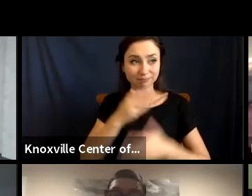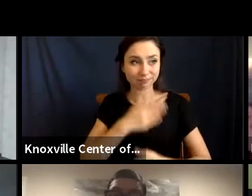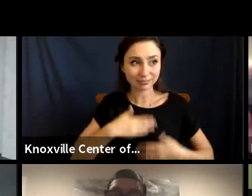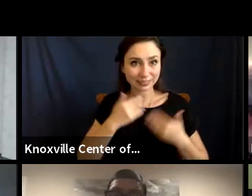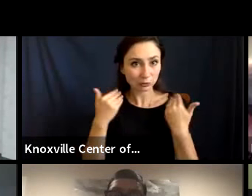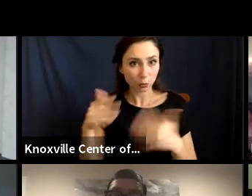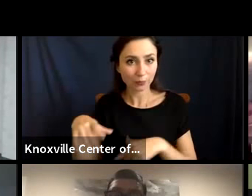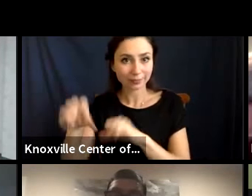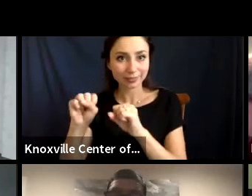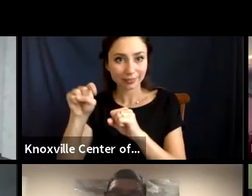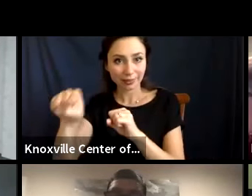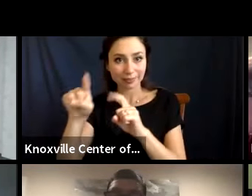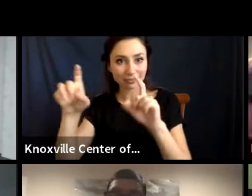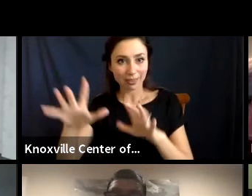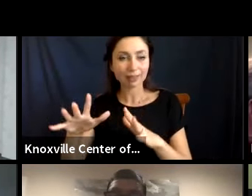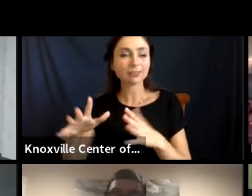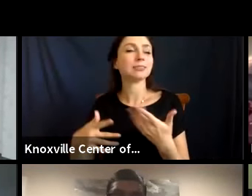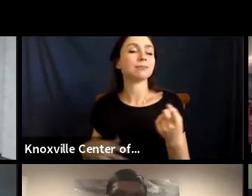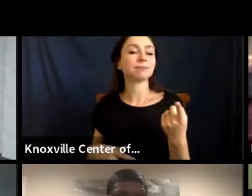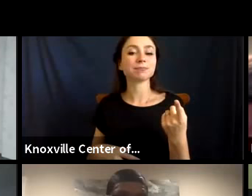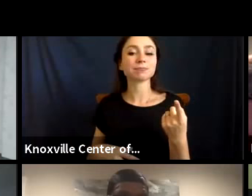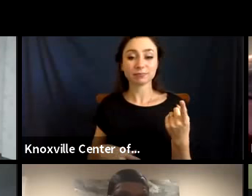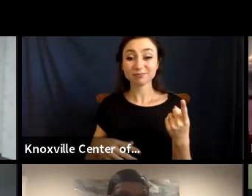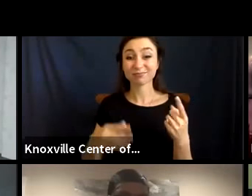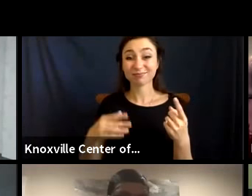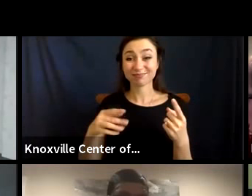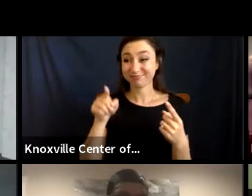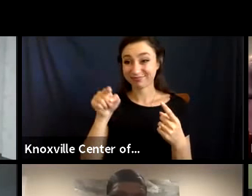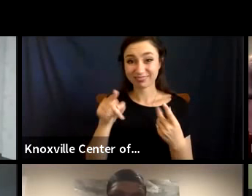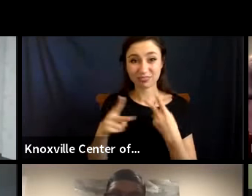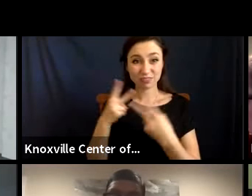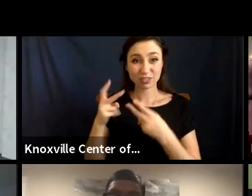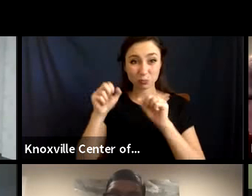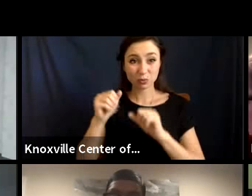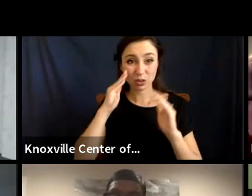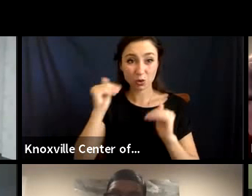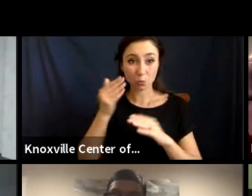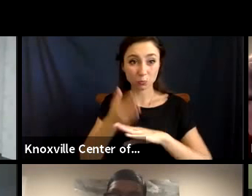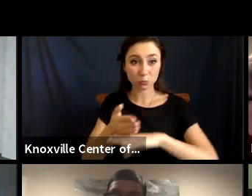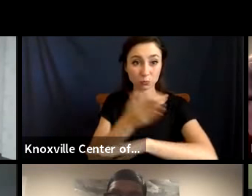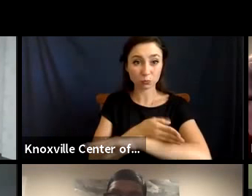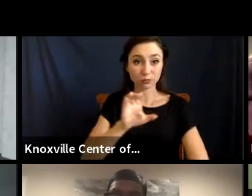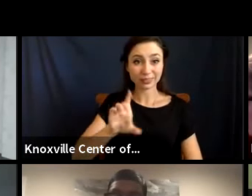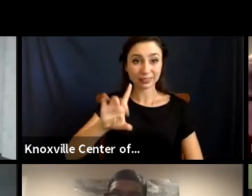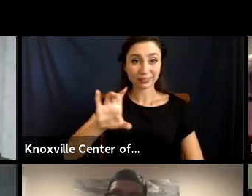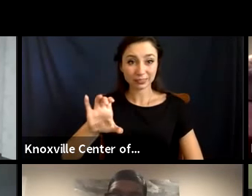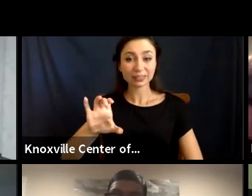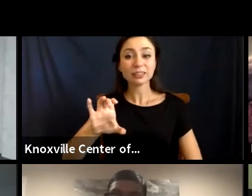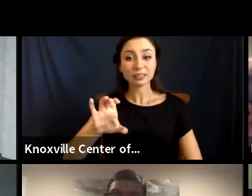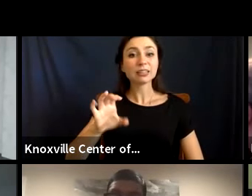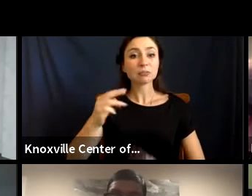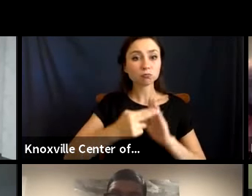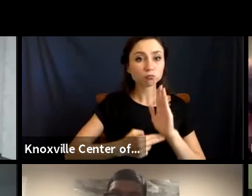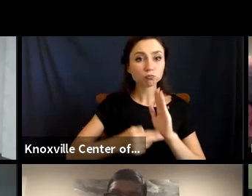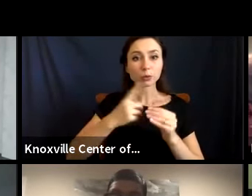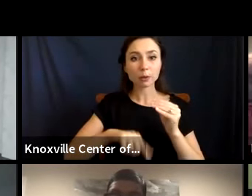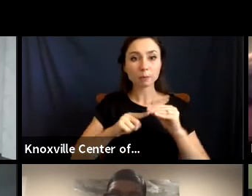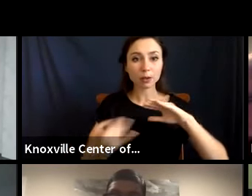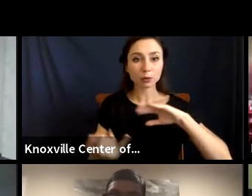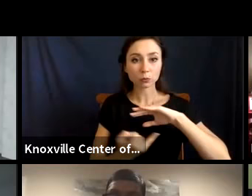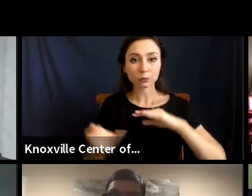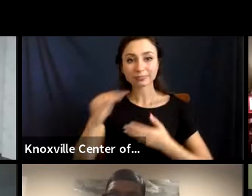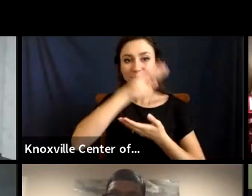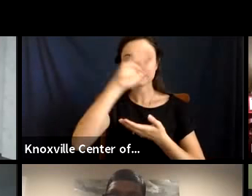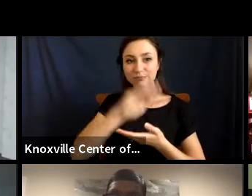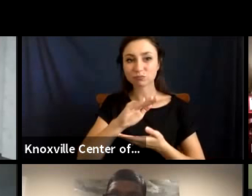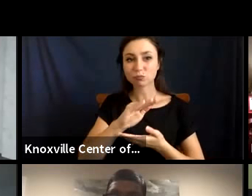with this data we could better inform CDC guidelines around quarantine and hopefully result in limiting the overall number of days